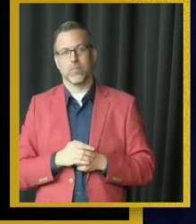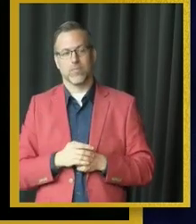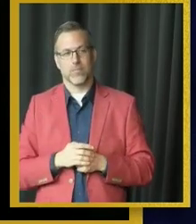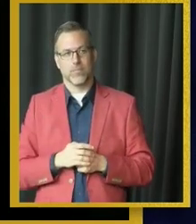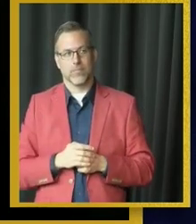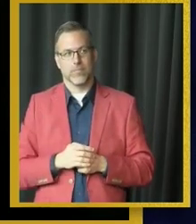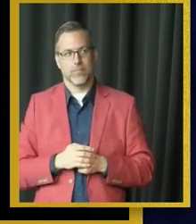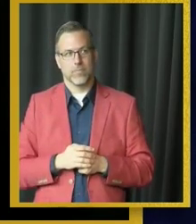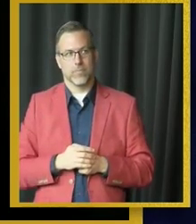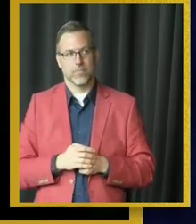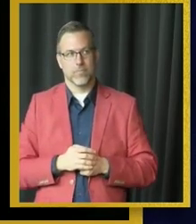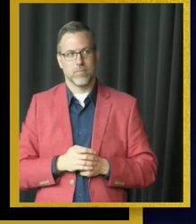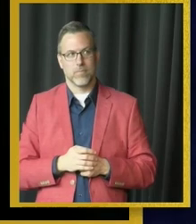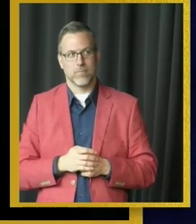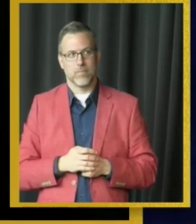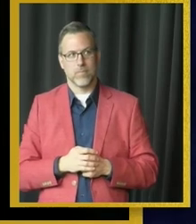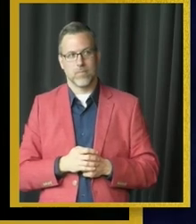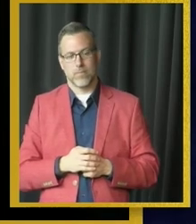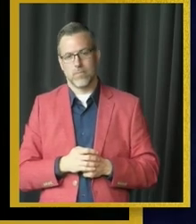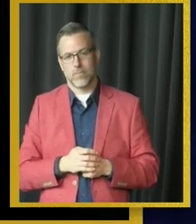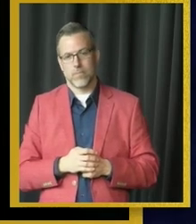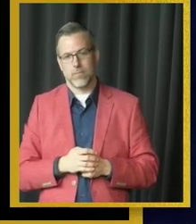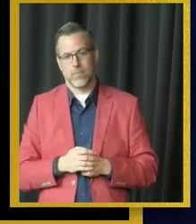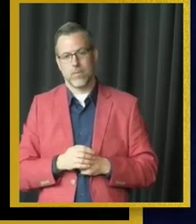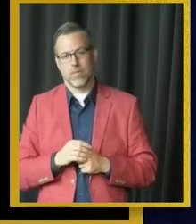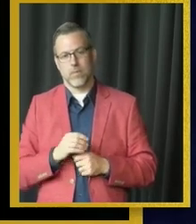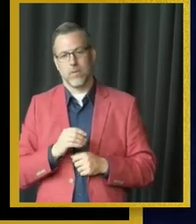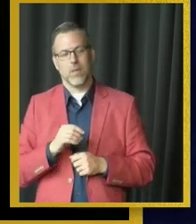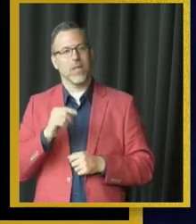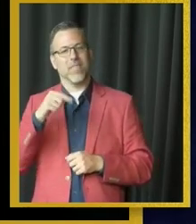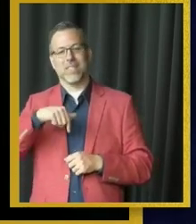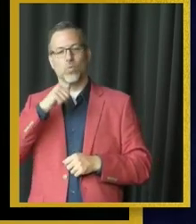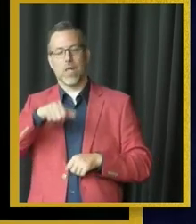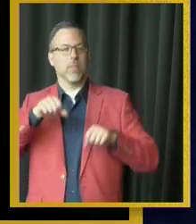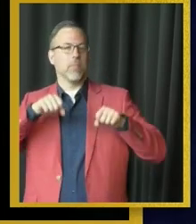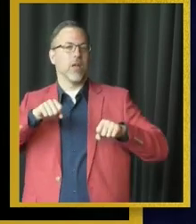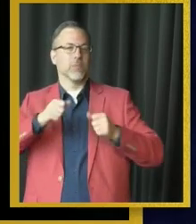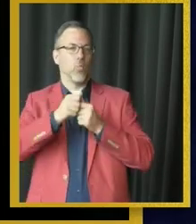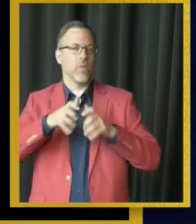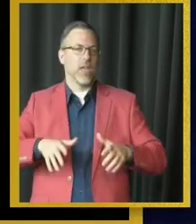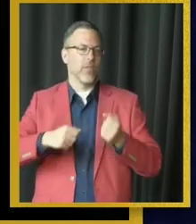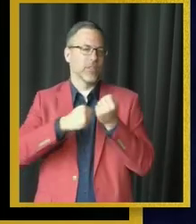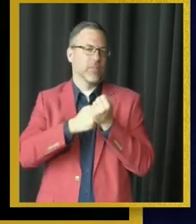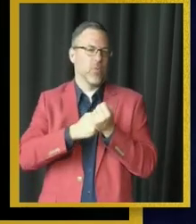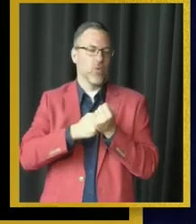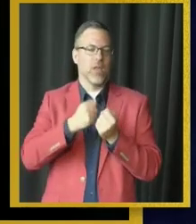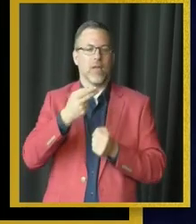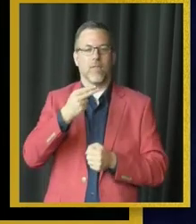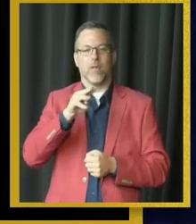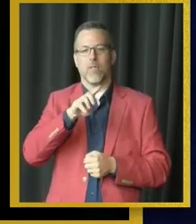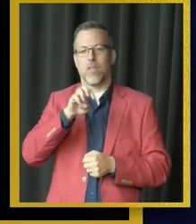my own life. None of that would be possible without the support of the Metro Homeless Impact Division.